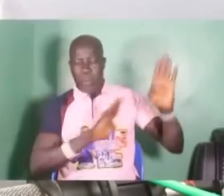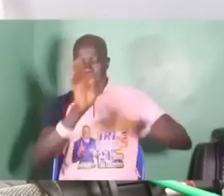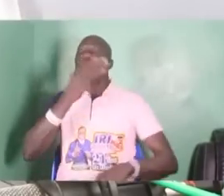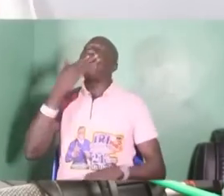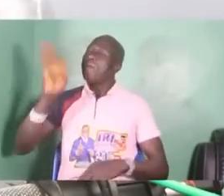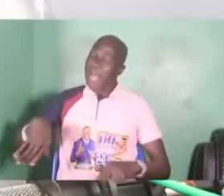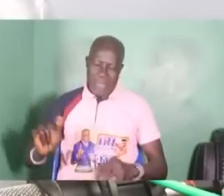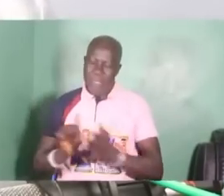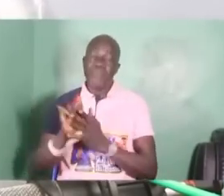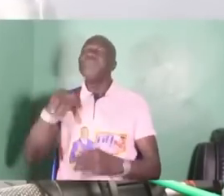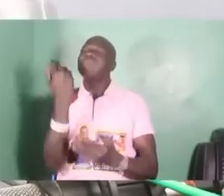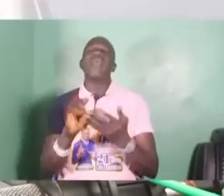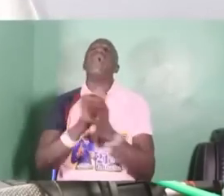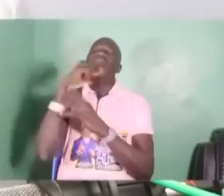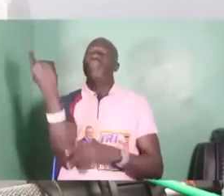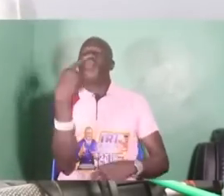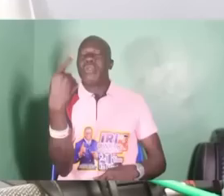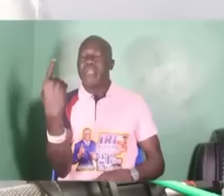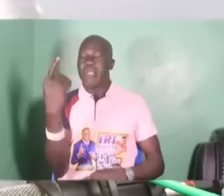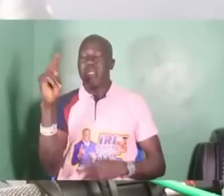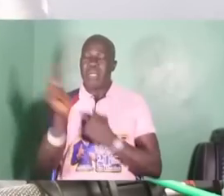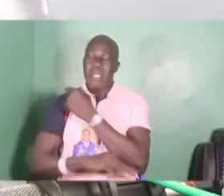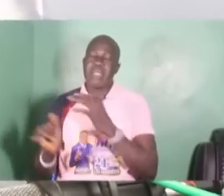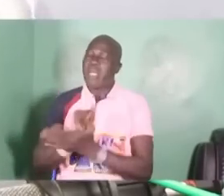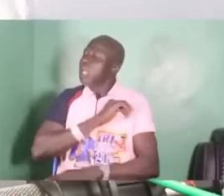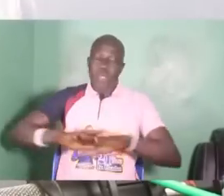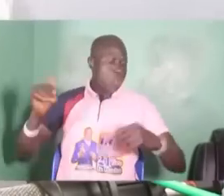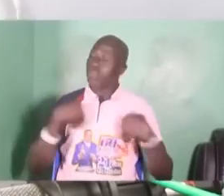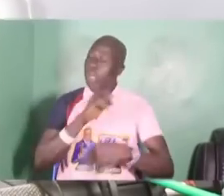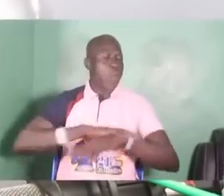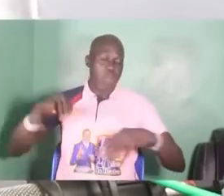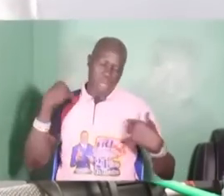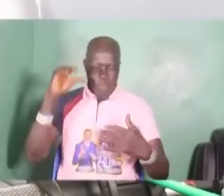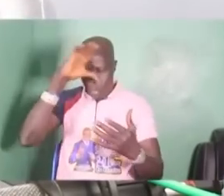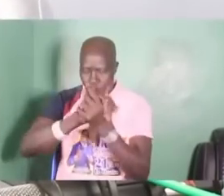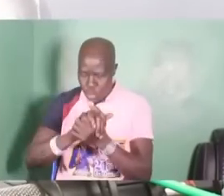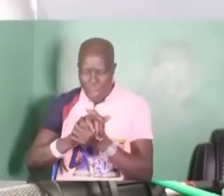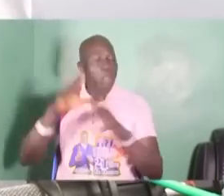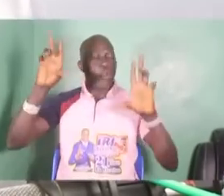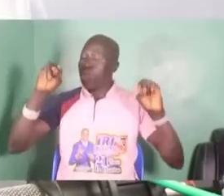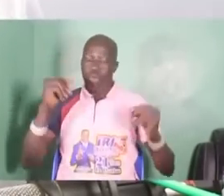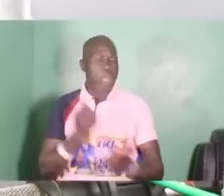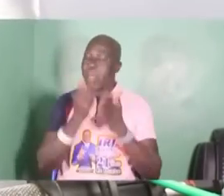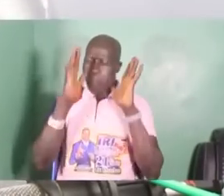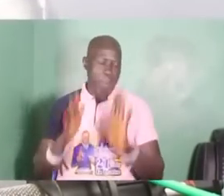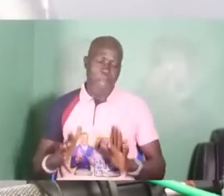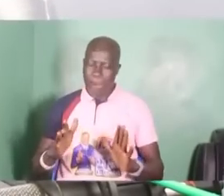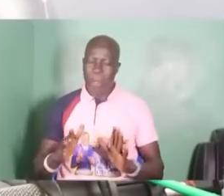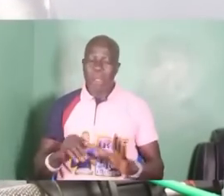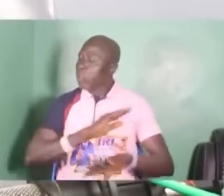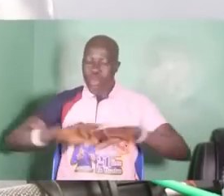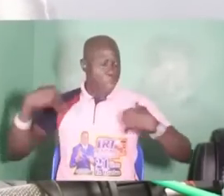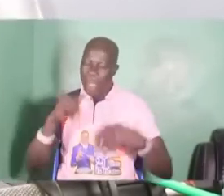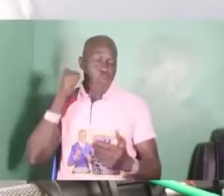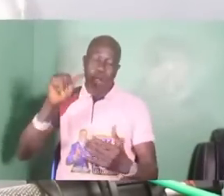Monday tomorrow Jesus the second what am I say there's a sermon ni ori afefe ore o gbadun gbe oh, make sure pe oro re bere bere